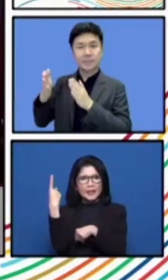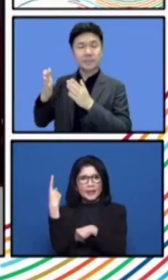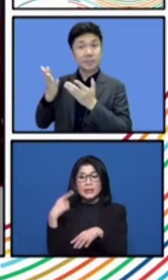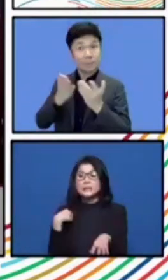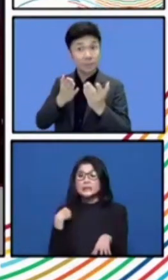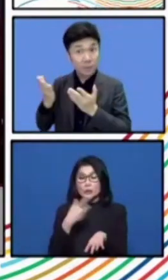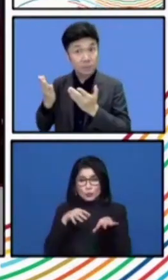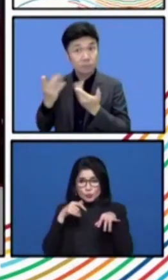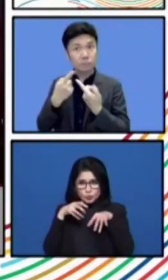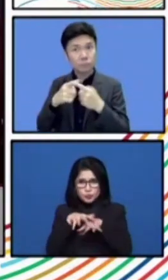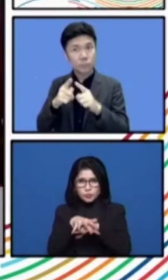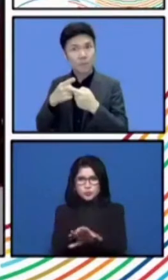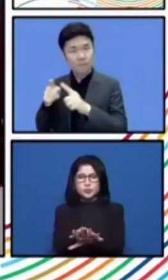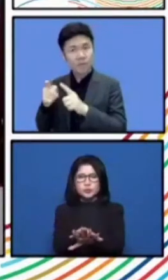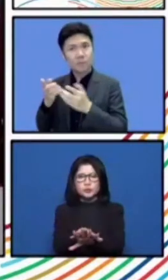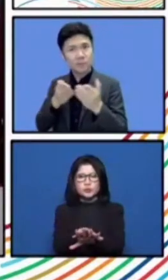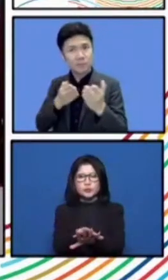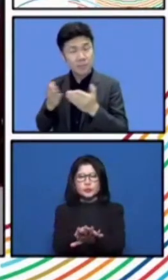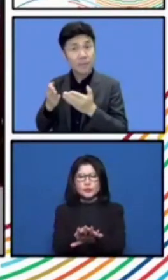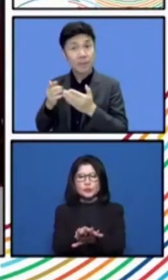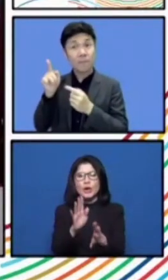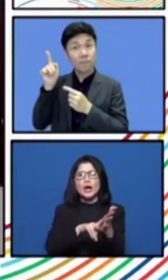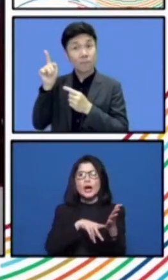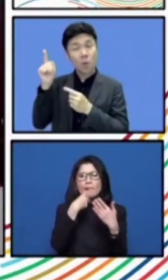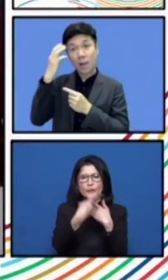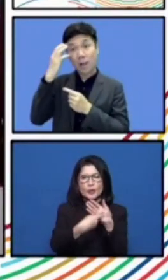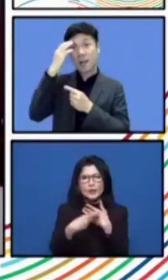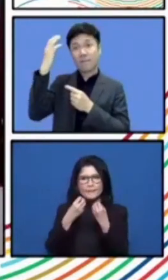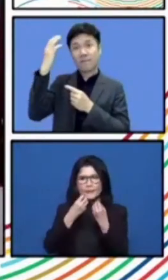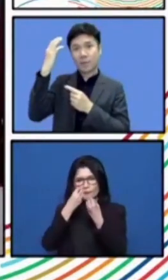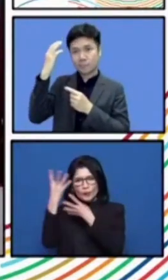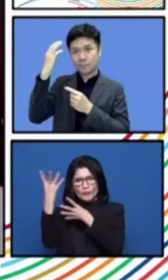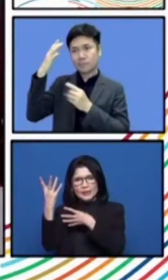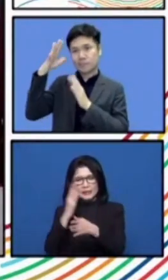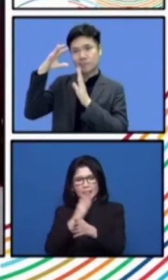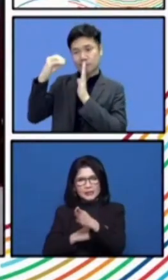into the overall governance information platform